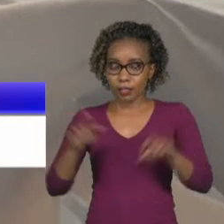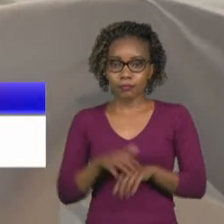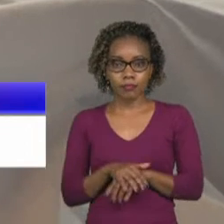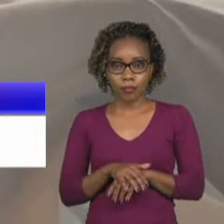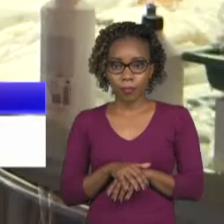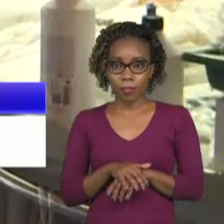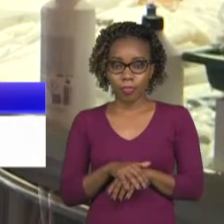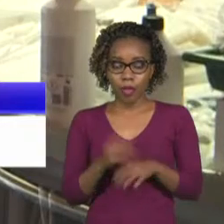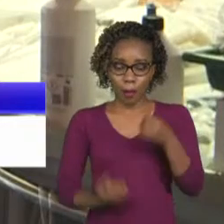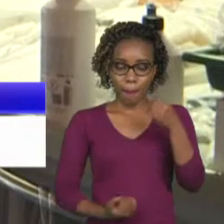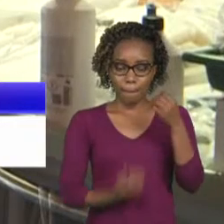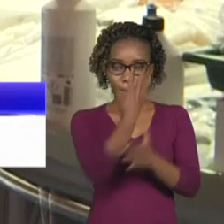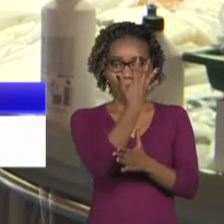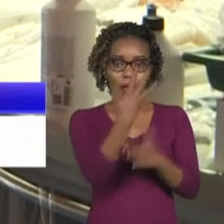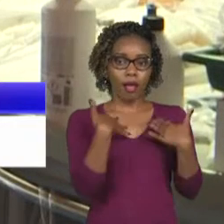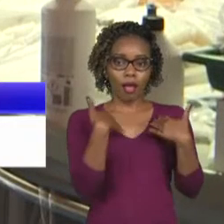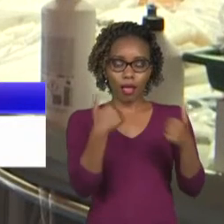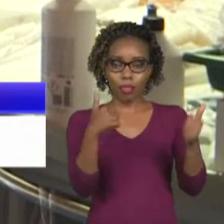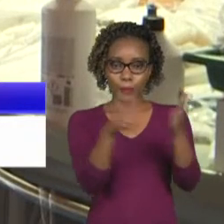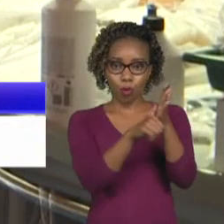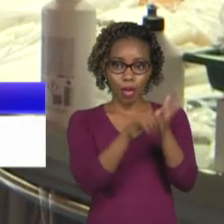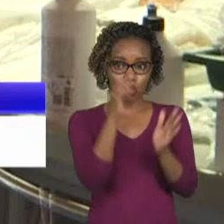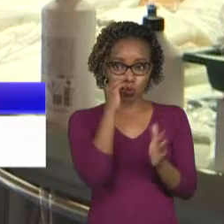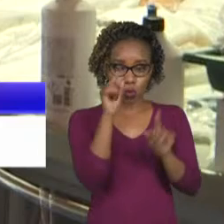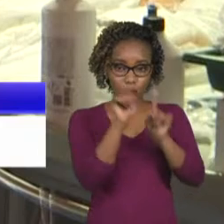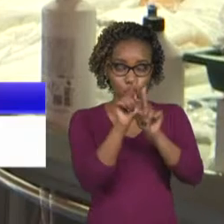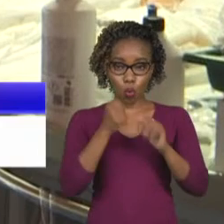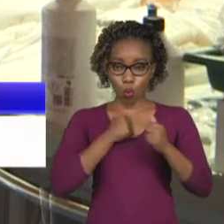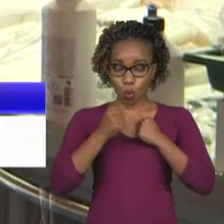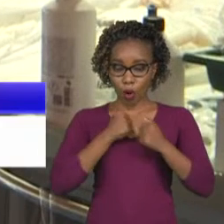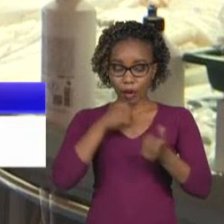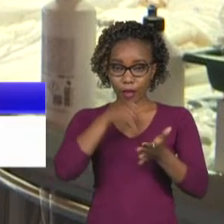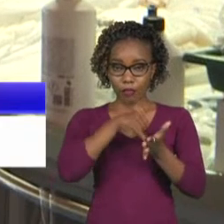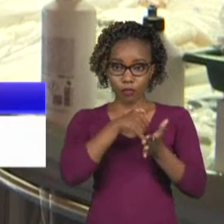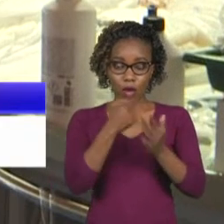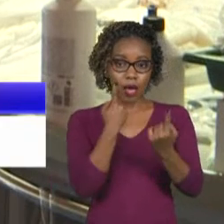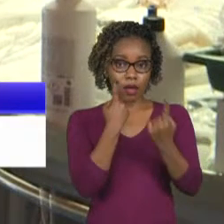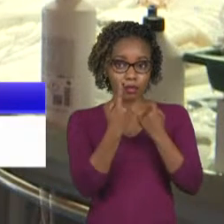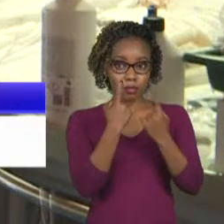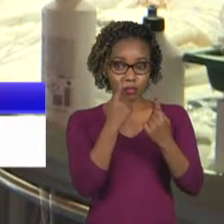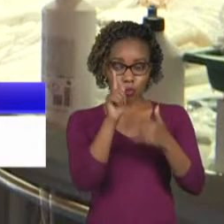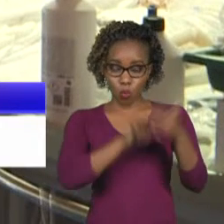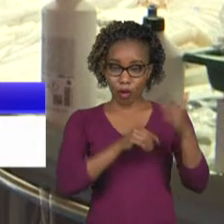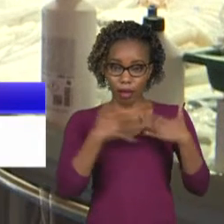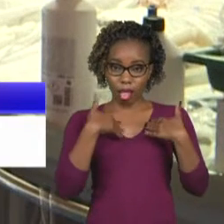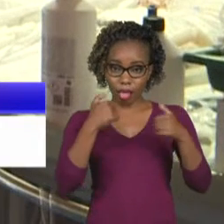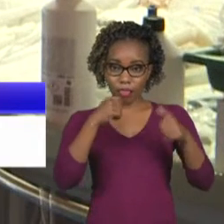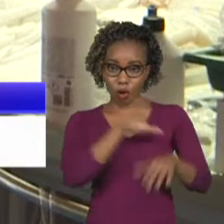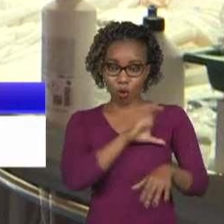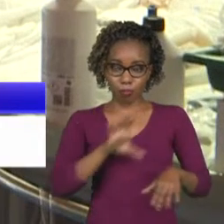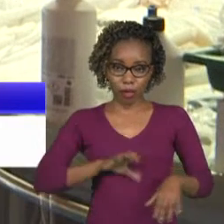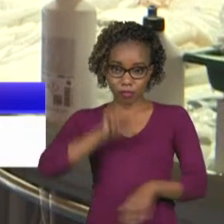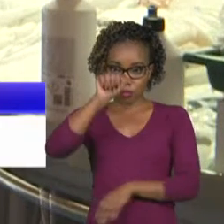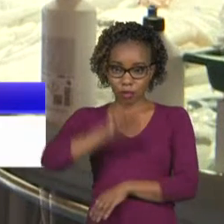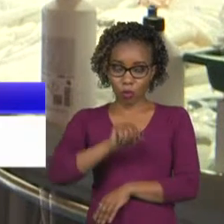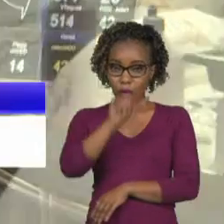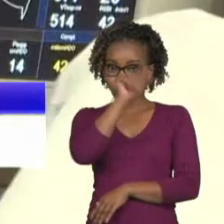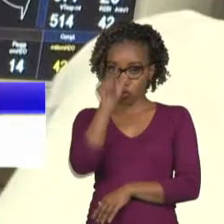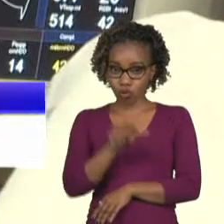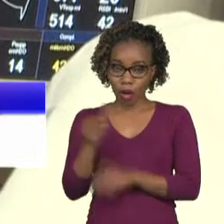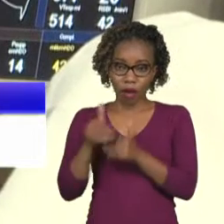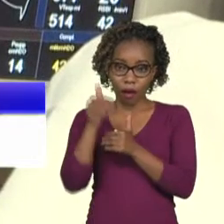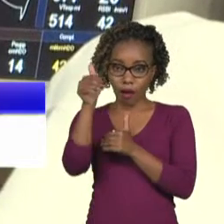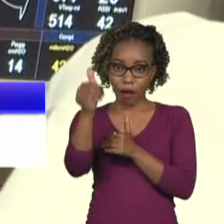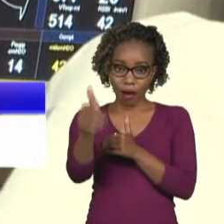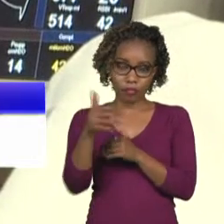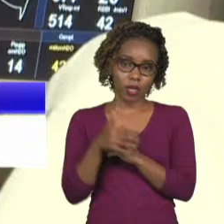Gino Strada, veteran of health crisis in Sudan and Rwanda, denied he was being lined as health commissioner for the southern region after a